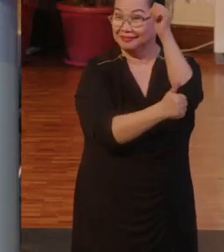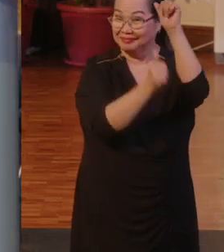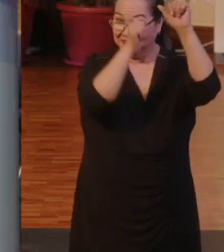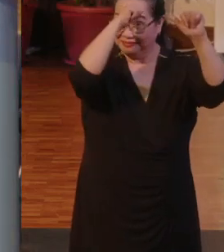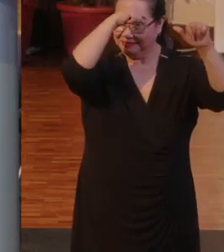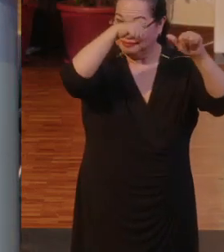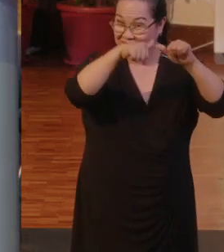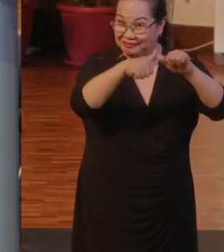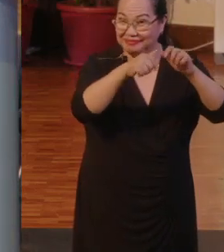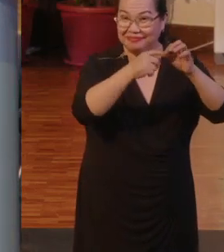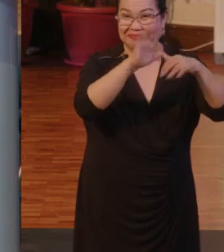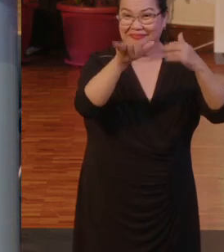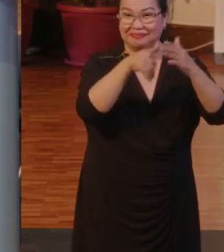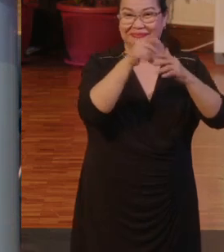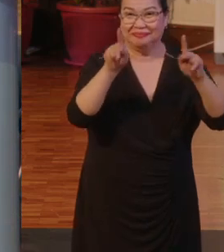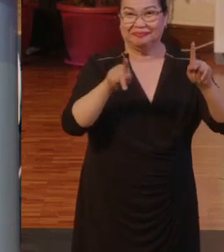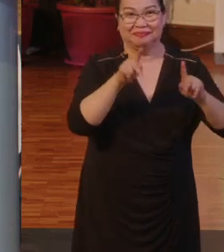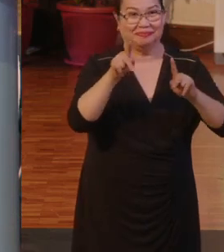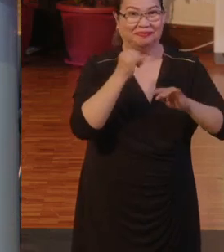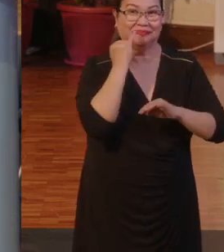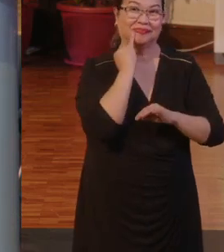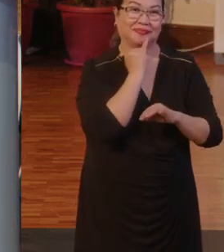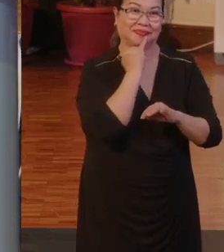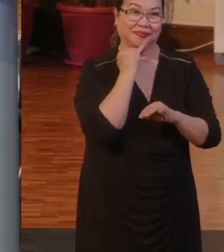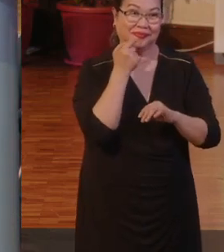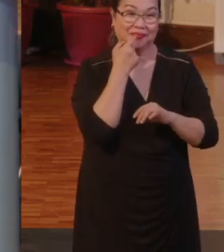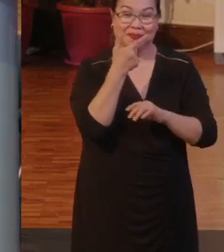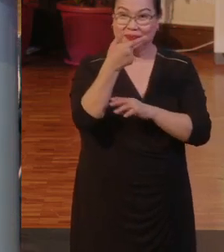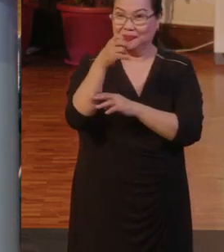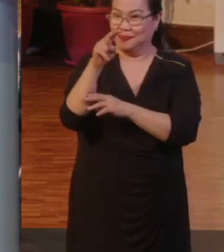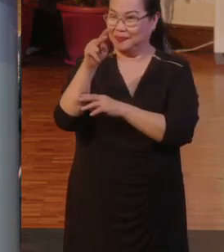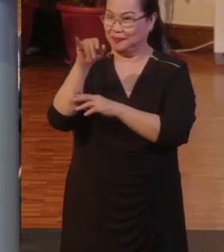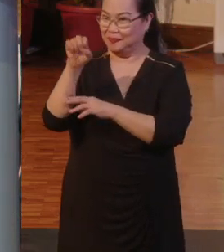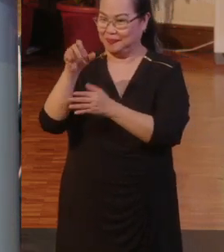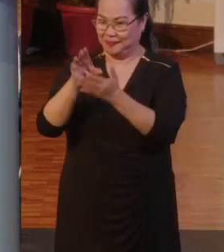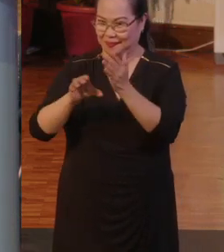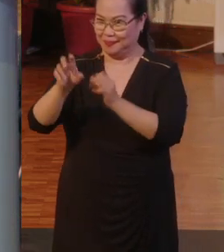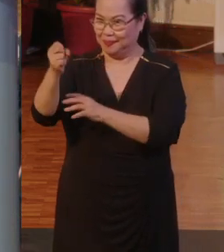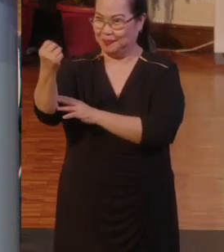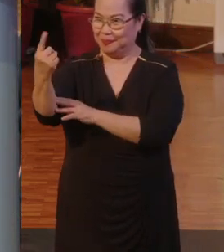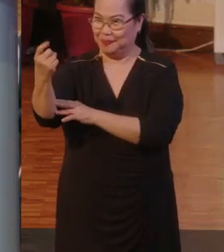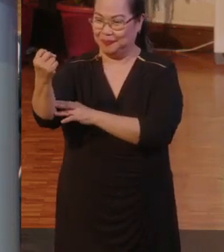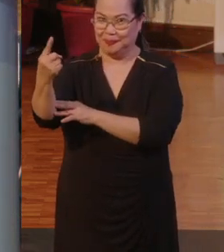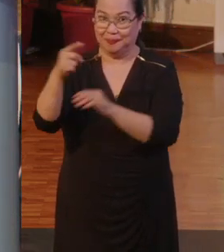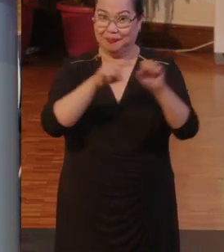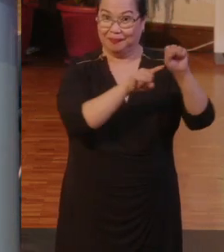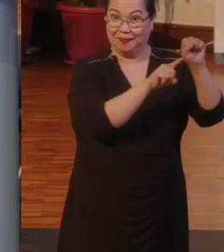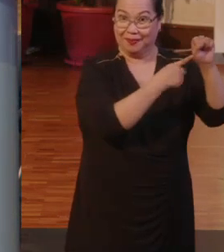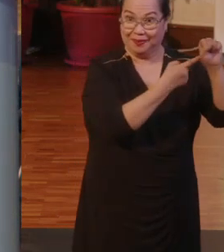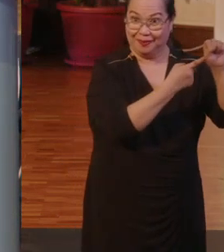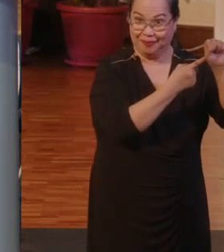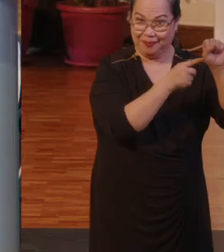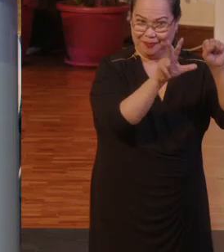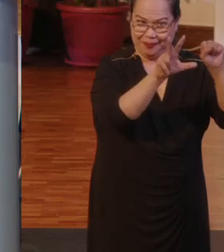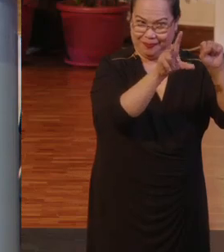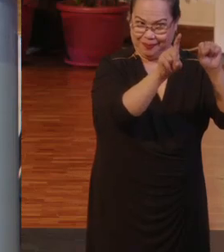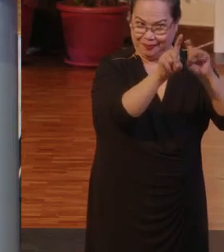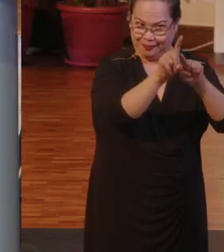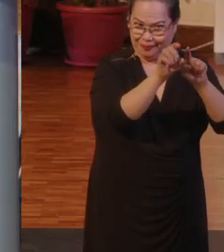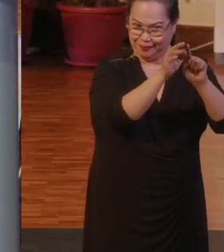bayang Israel. Yung pagtawag po na yun nasa Genesis chapter 11, starting sa verse